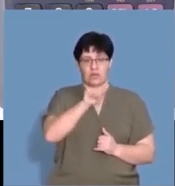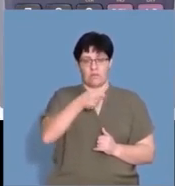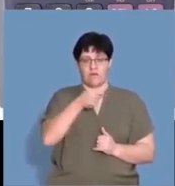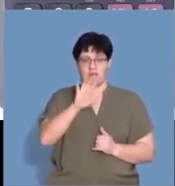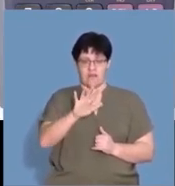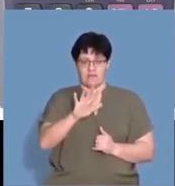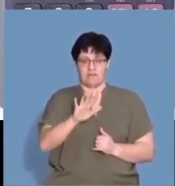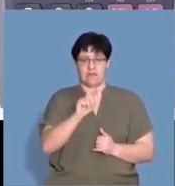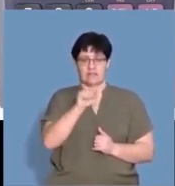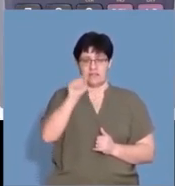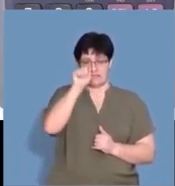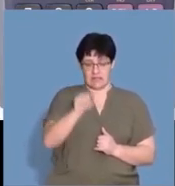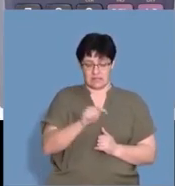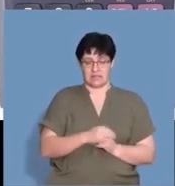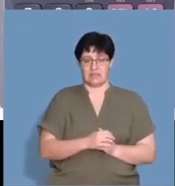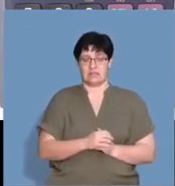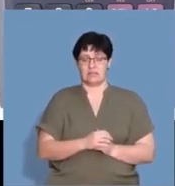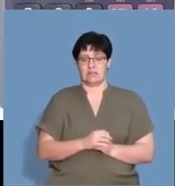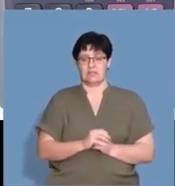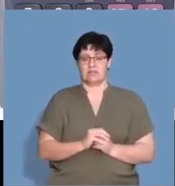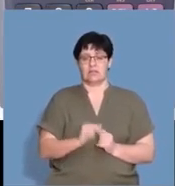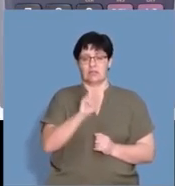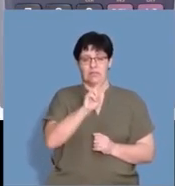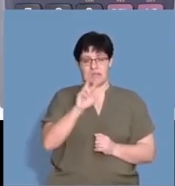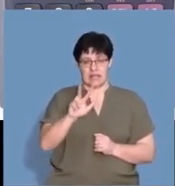383,5 divided by